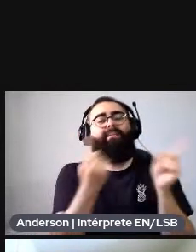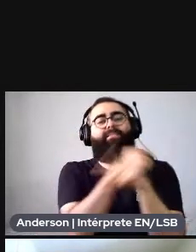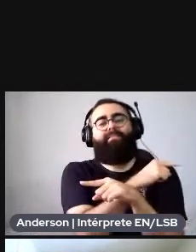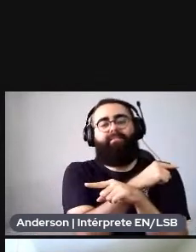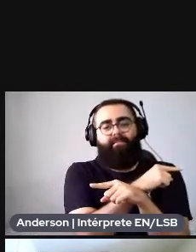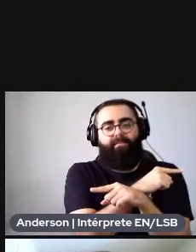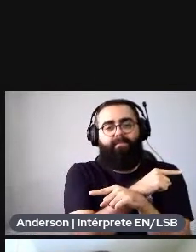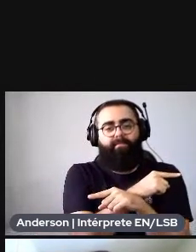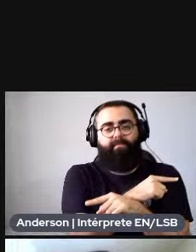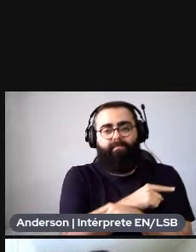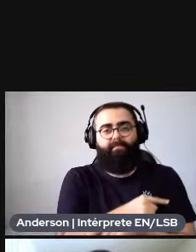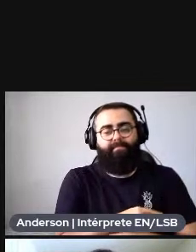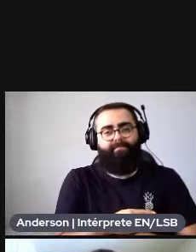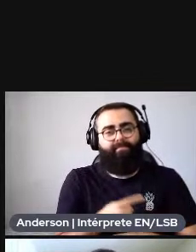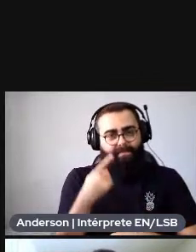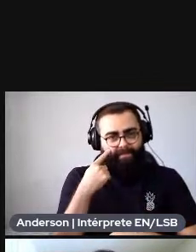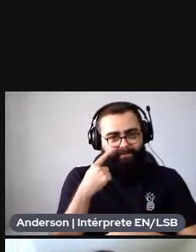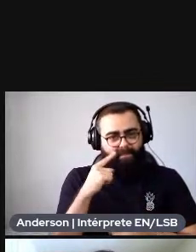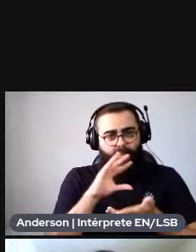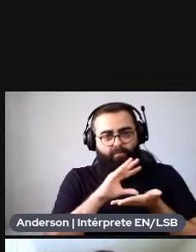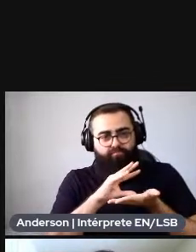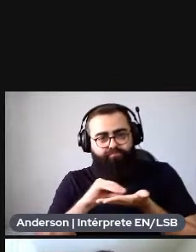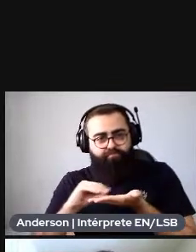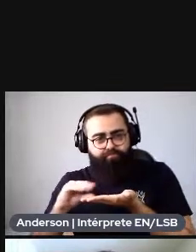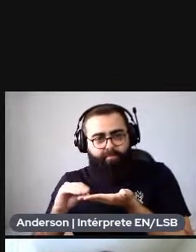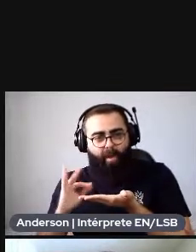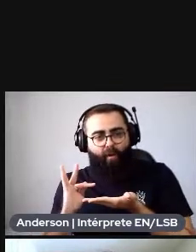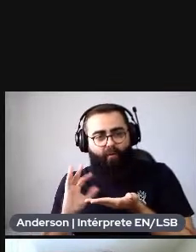the corresponding to querer.